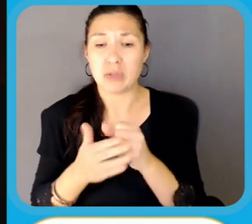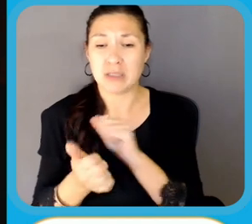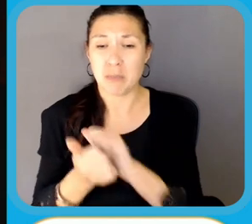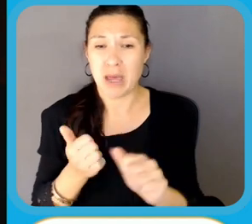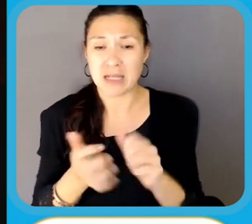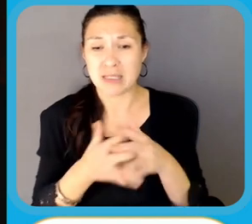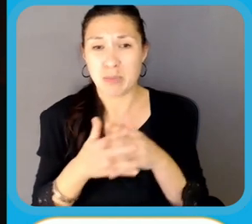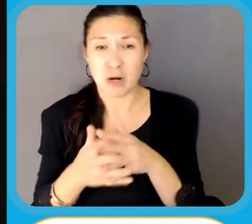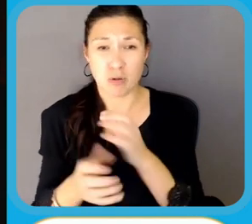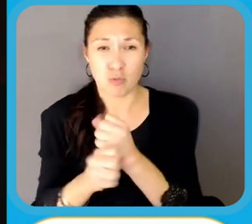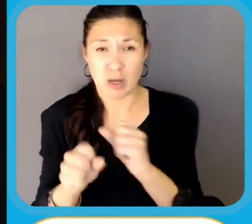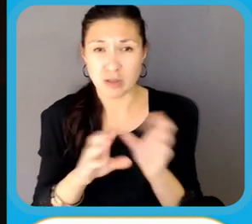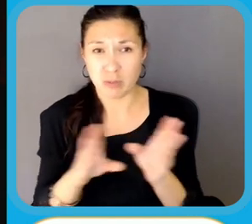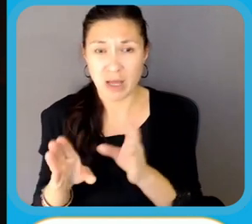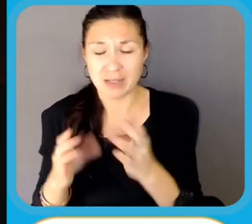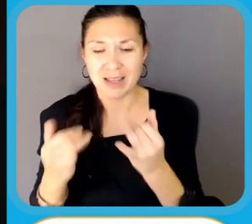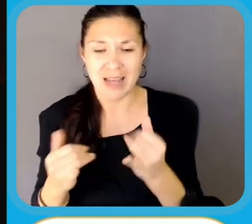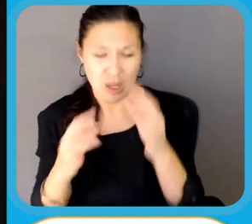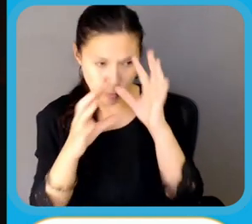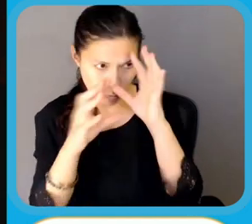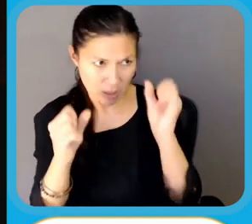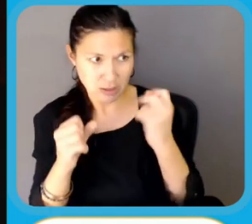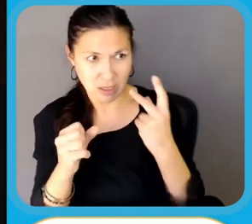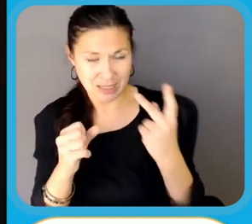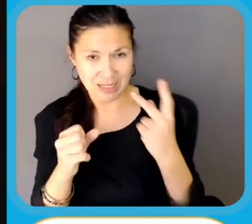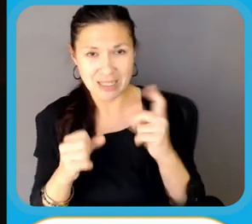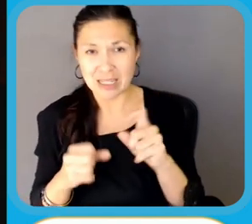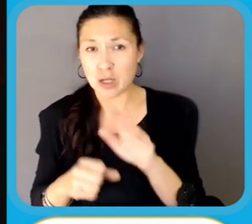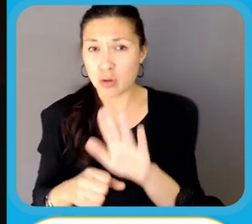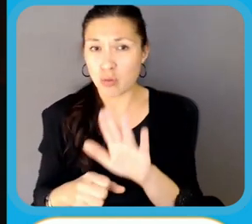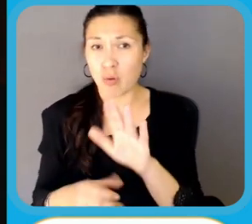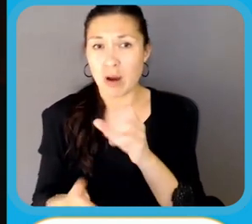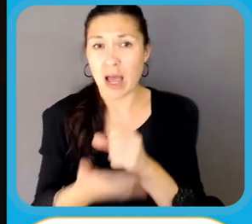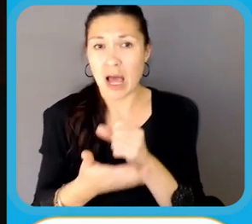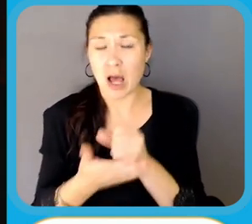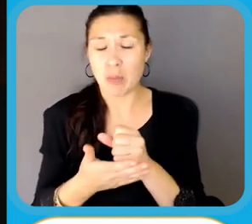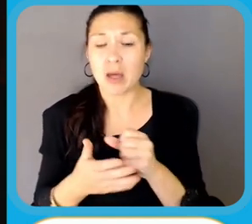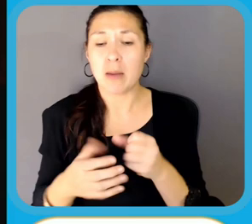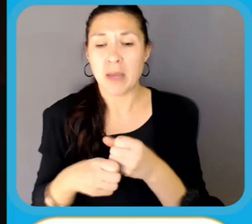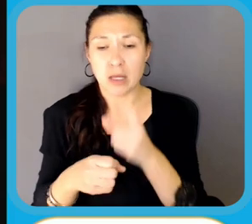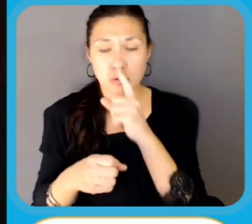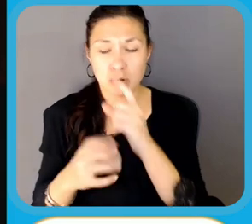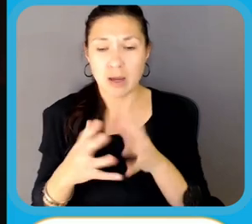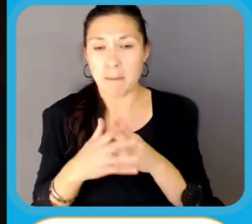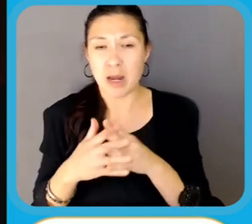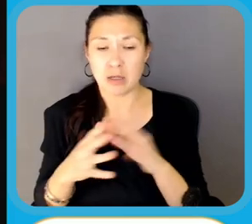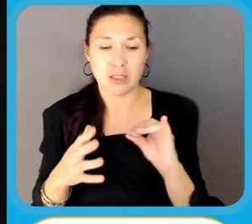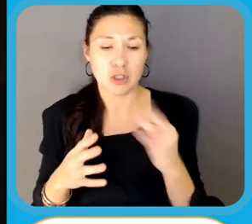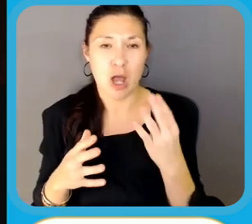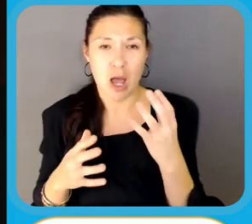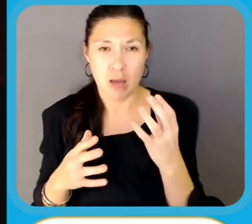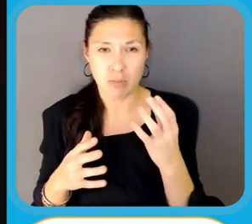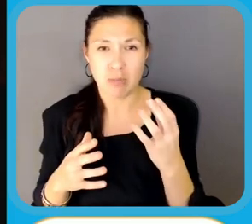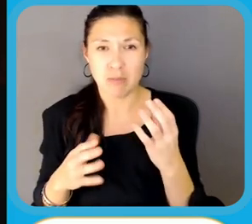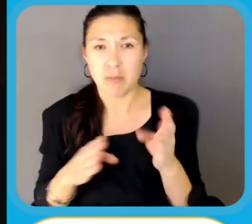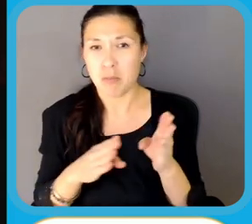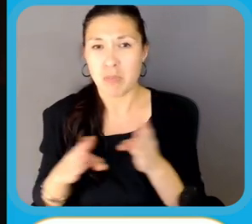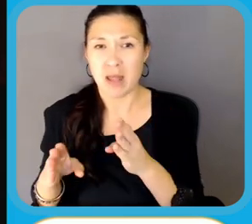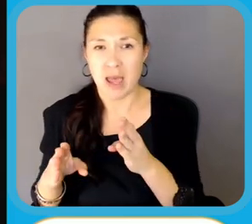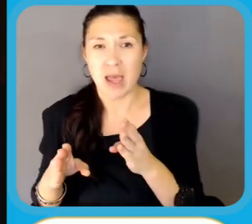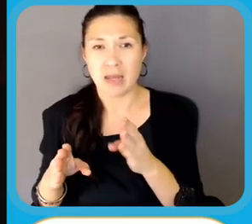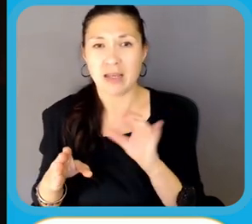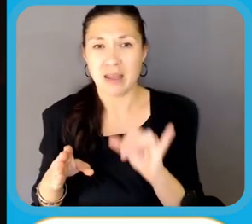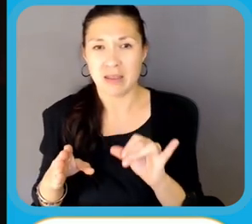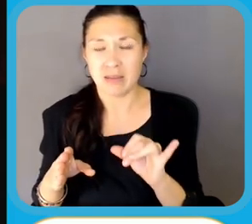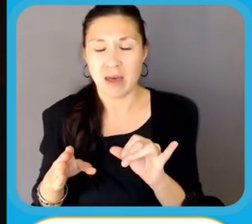the president and I need your help to get the American Jobs Plan passed. And it will be a victory for our